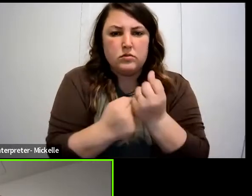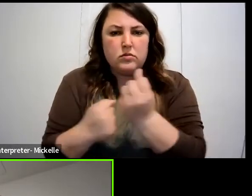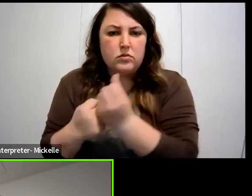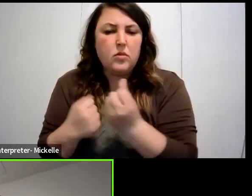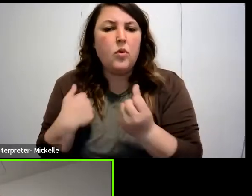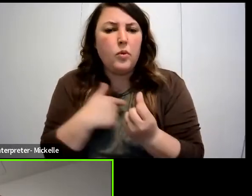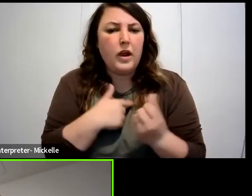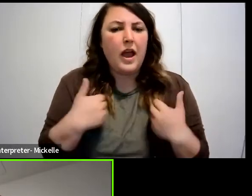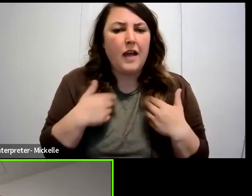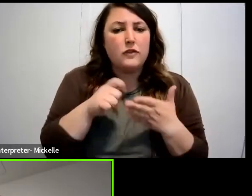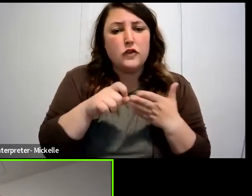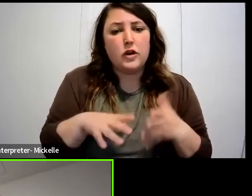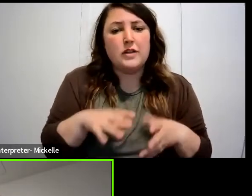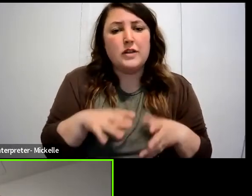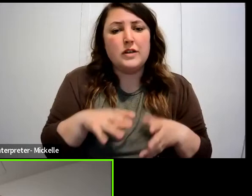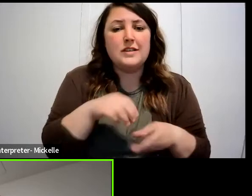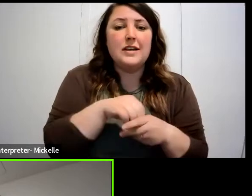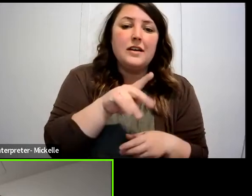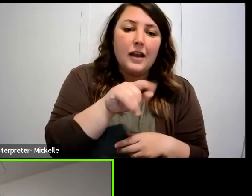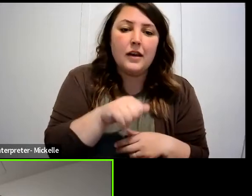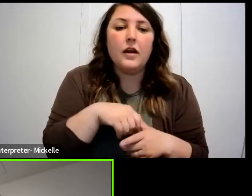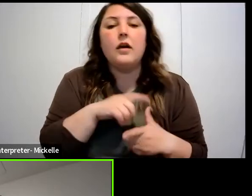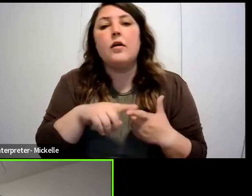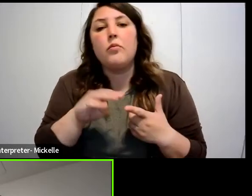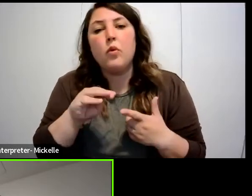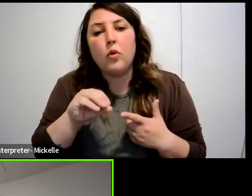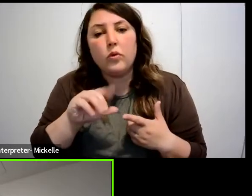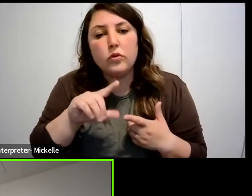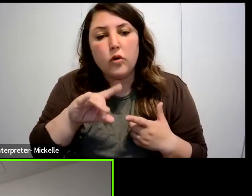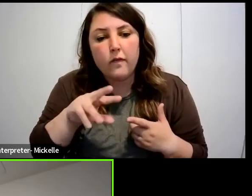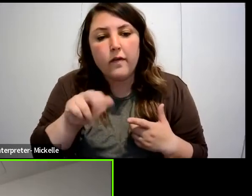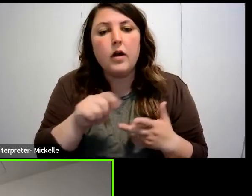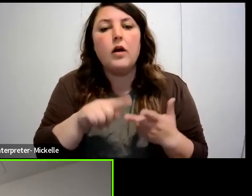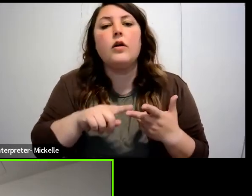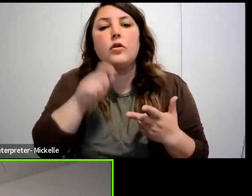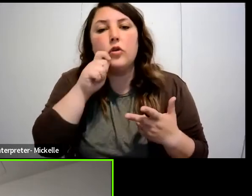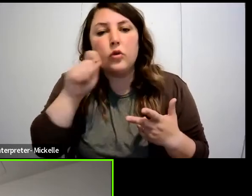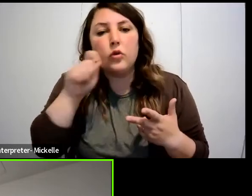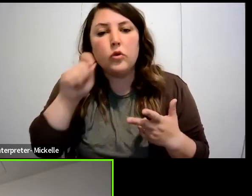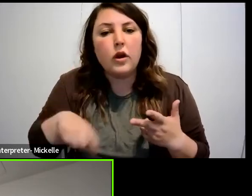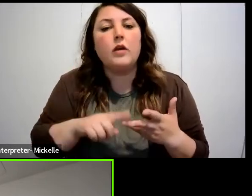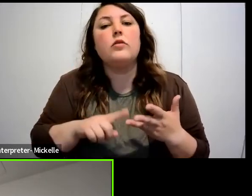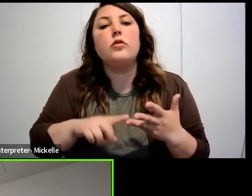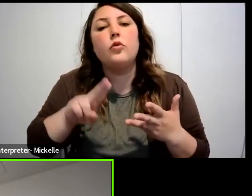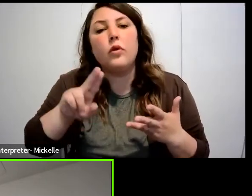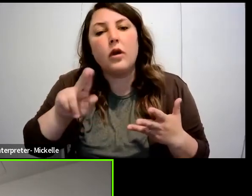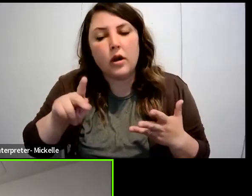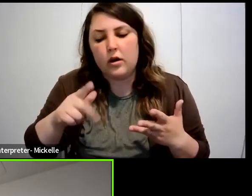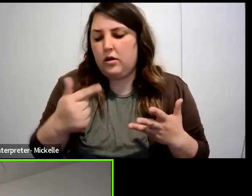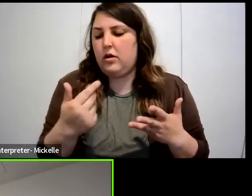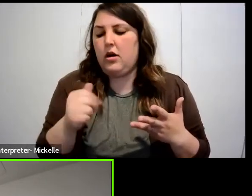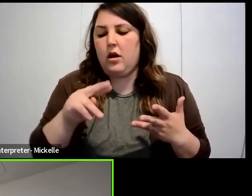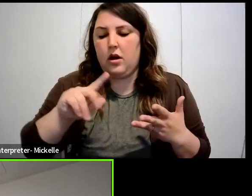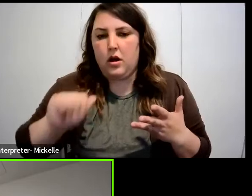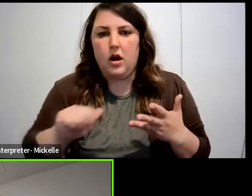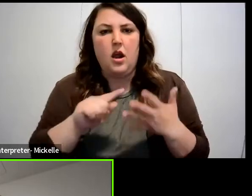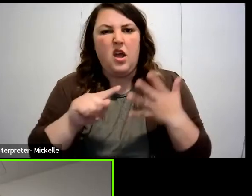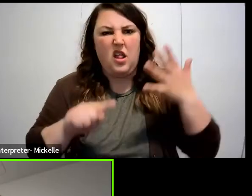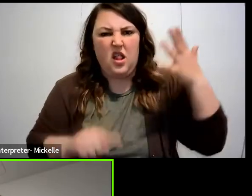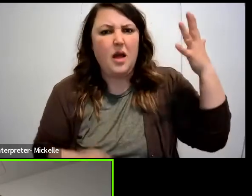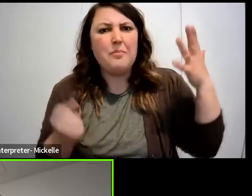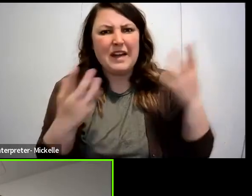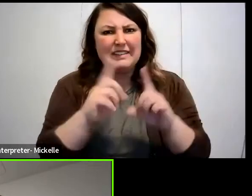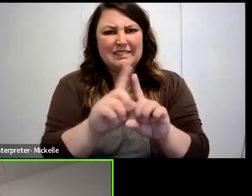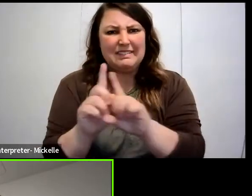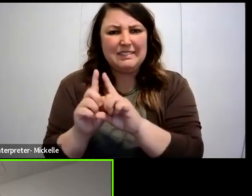Georgia, Kenya, Moldova, Ukraine, and Uganda, reaching over 200